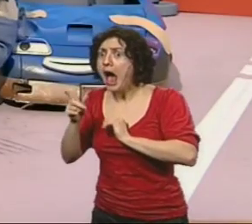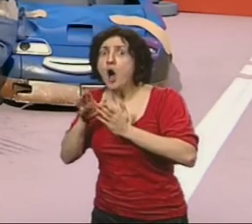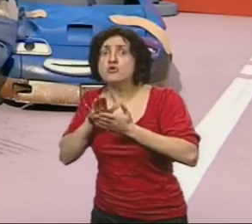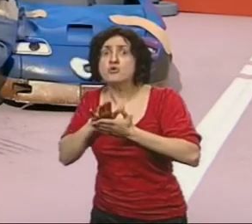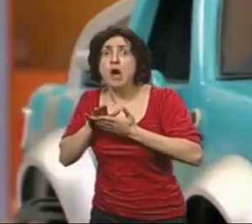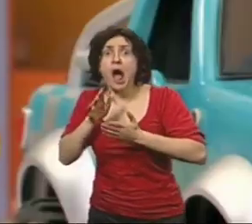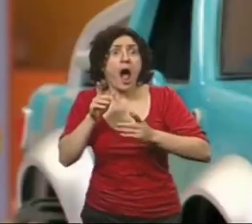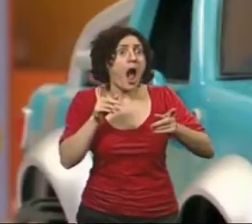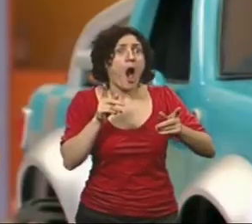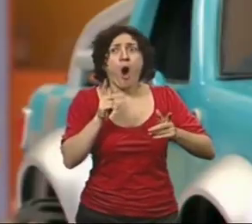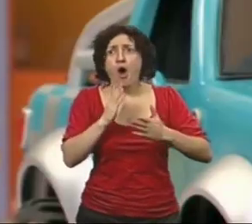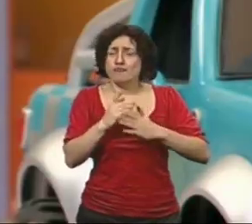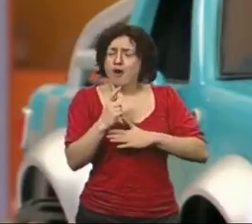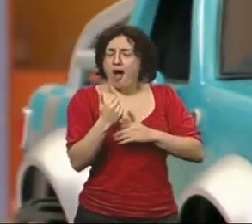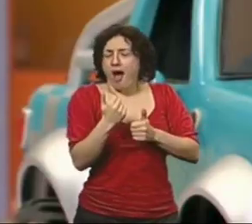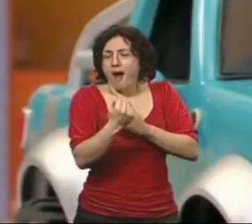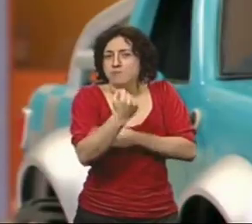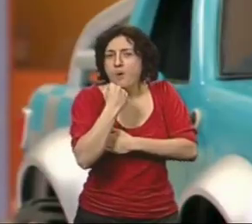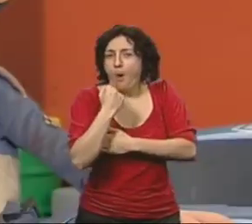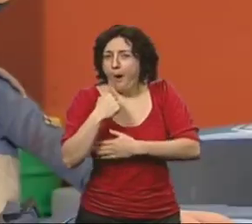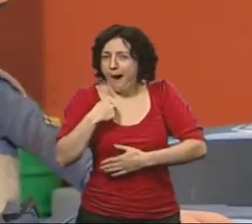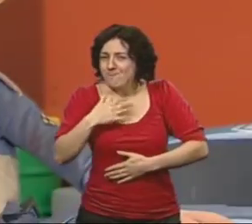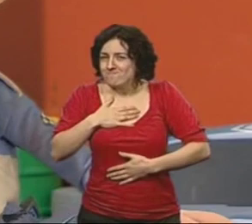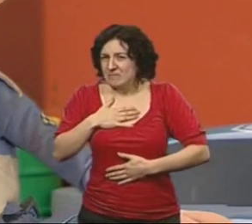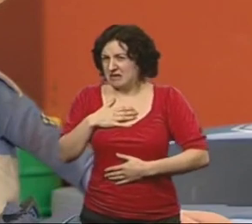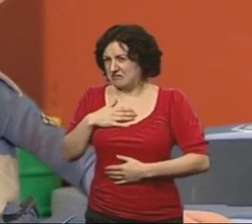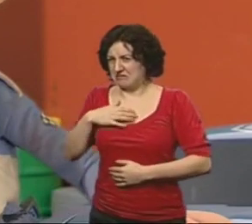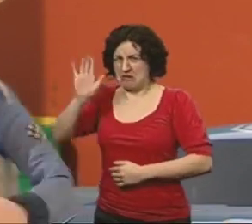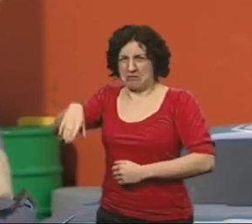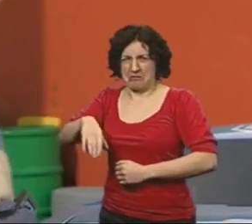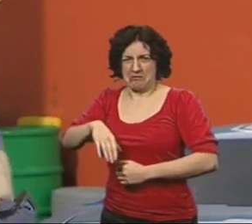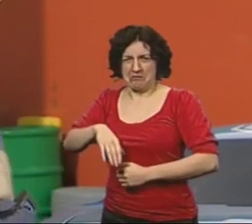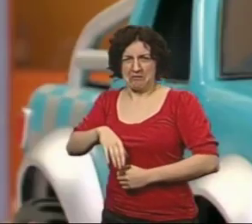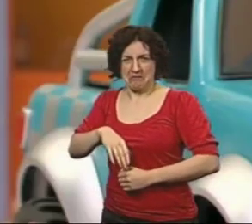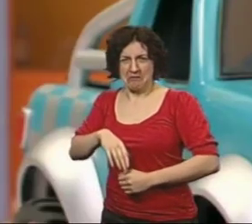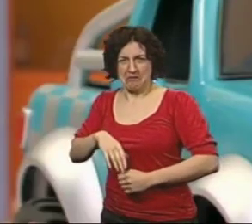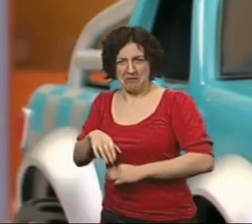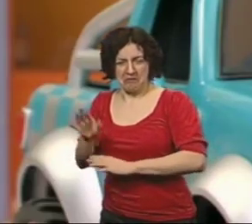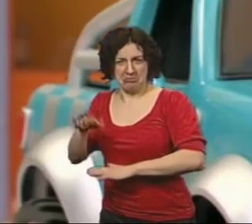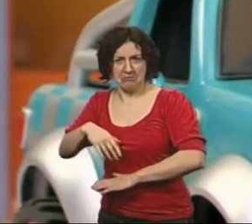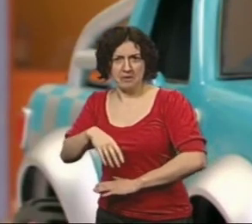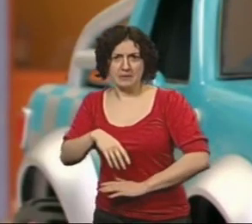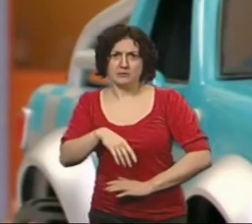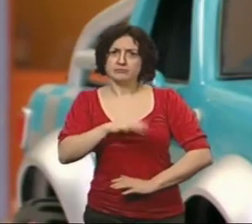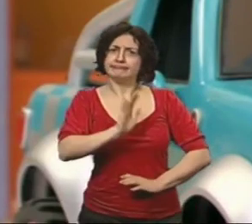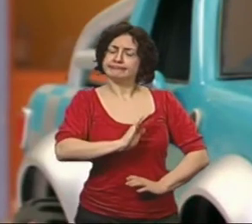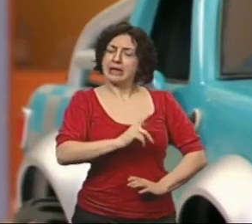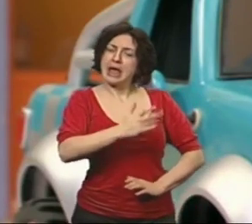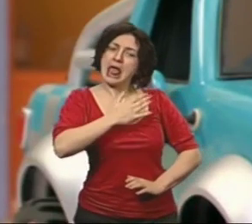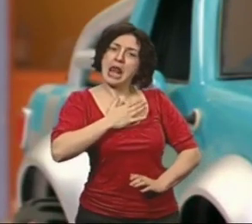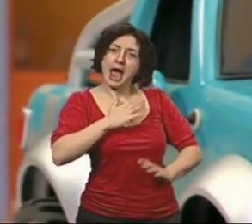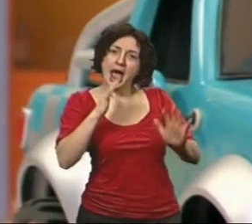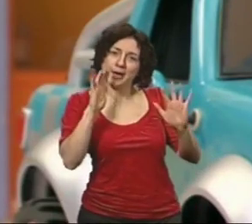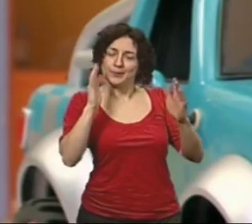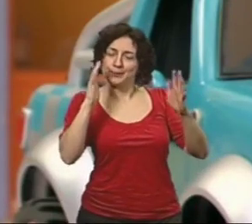Amarillo? Amarillo? Oh, he's gorgeous. He's not that special, Marcia. Yes, well,